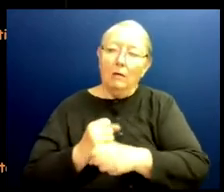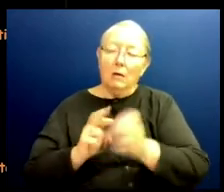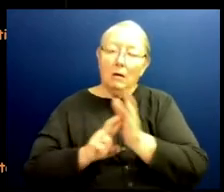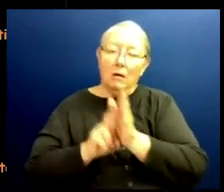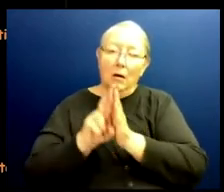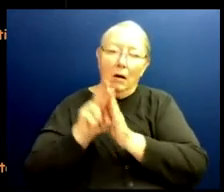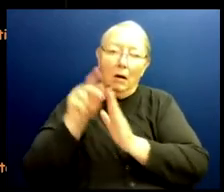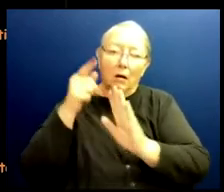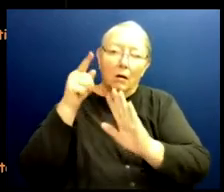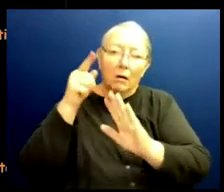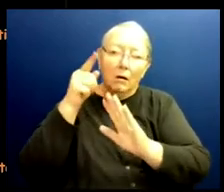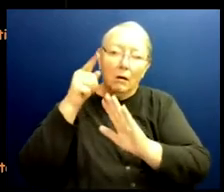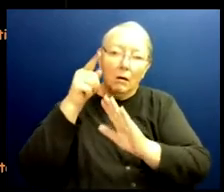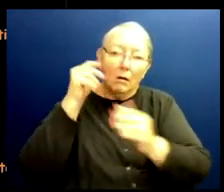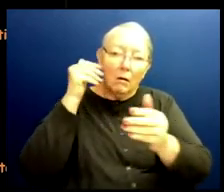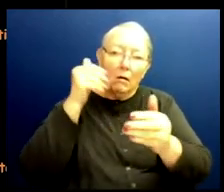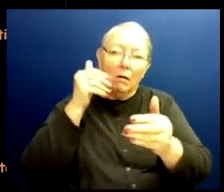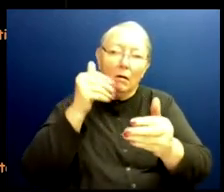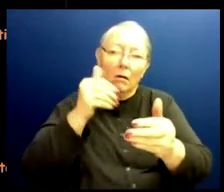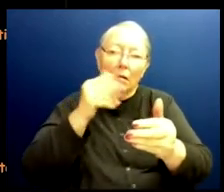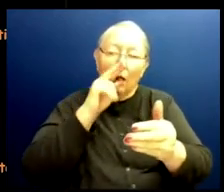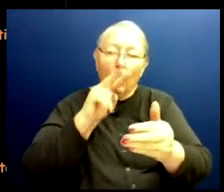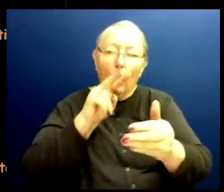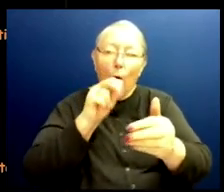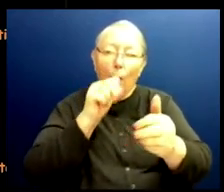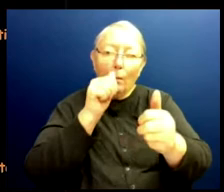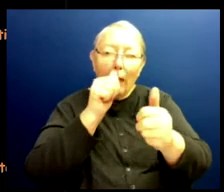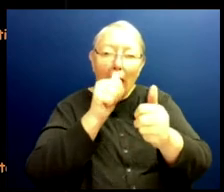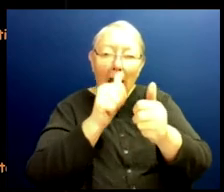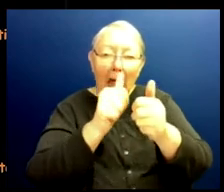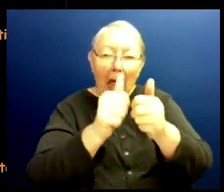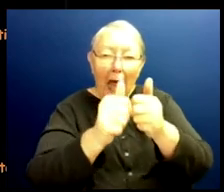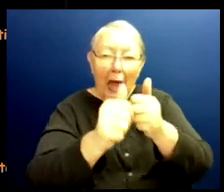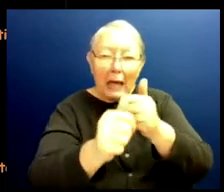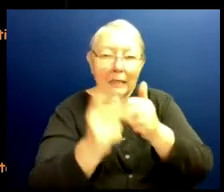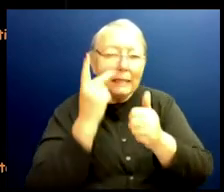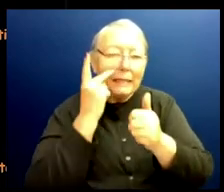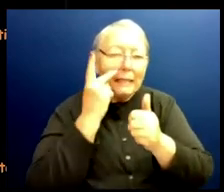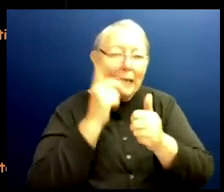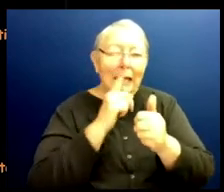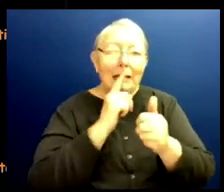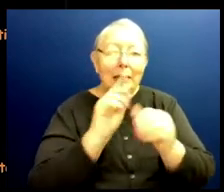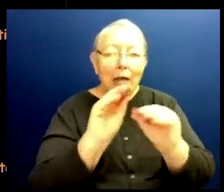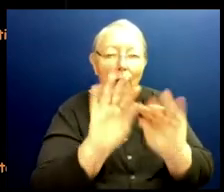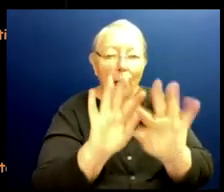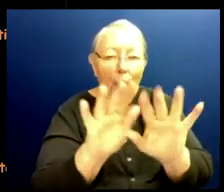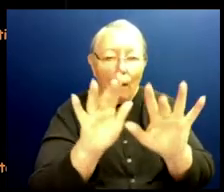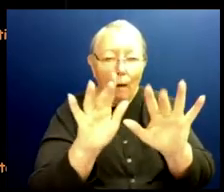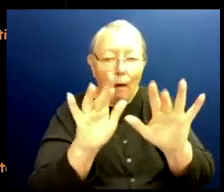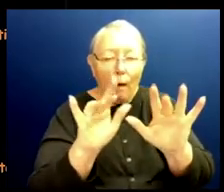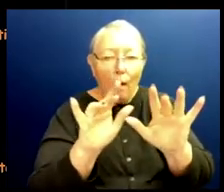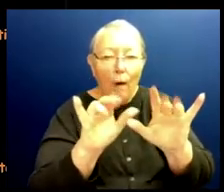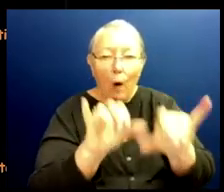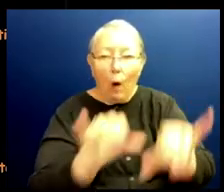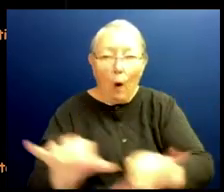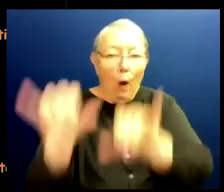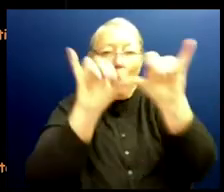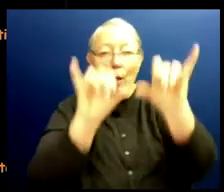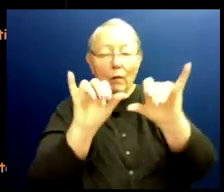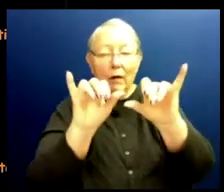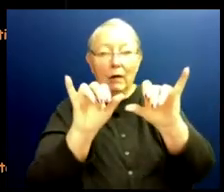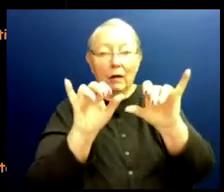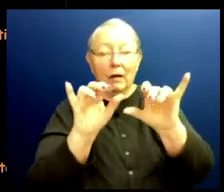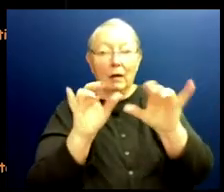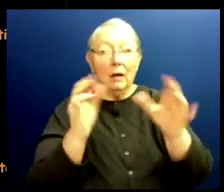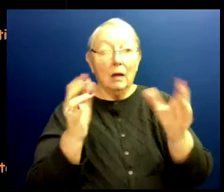the stars, to see if there was this uniform glow in all directions. And in fact, they found it.